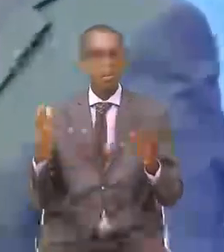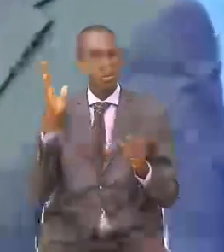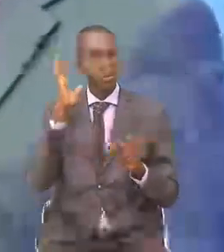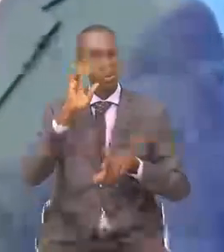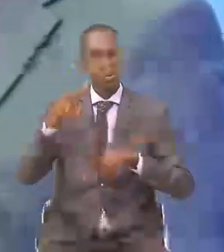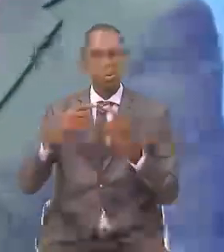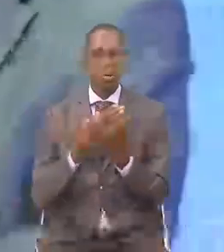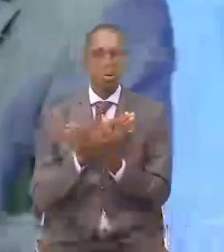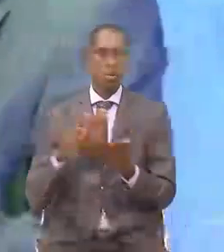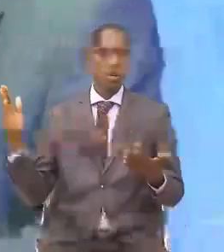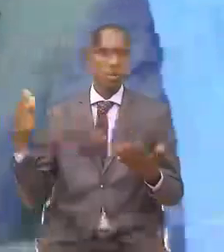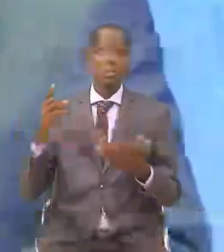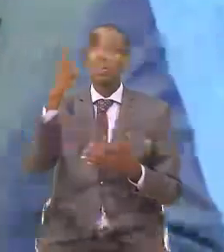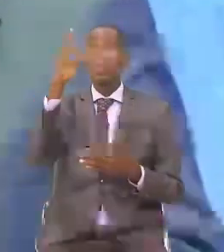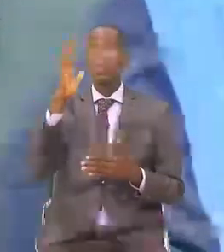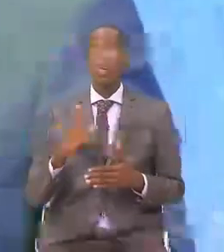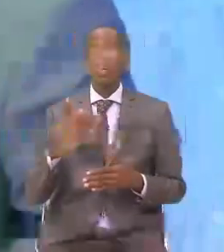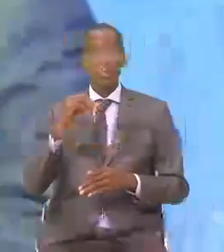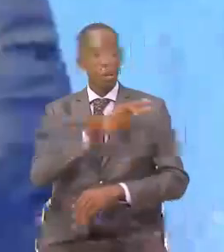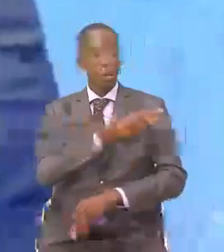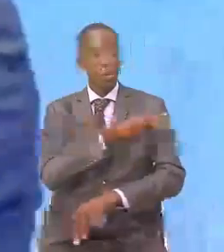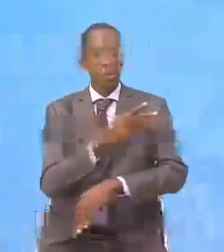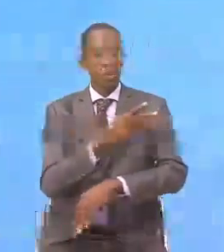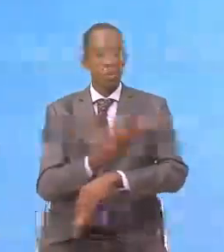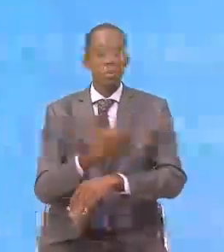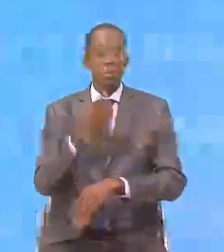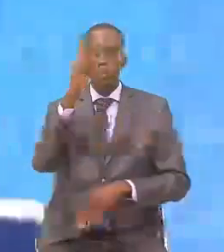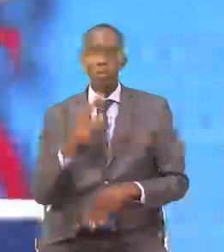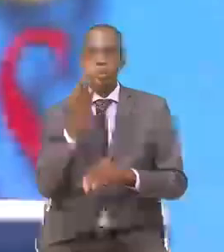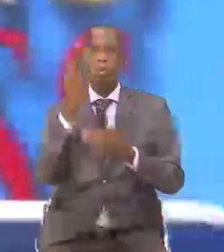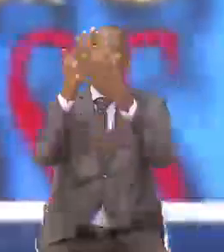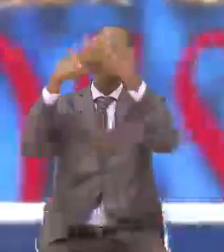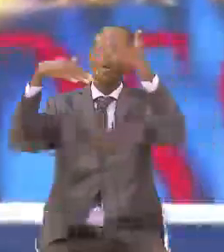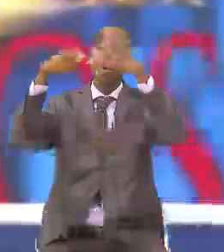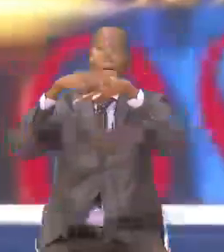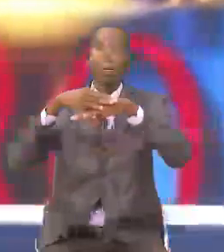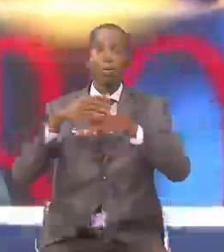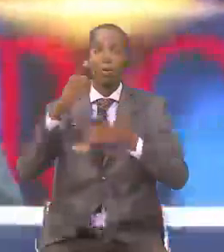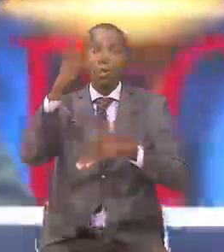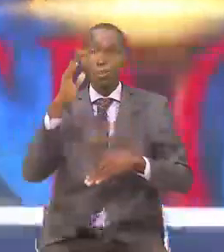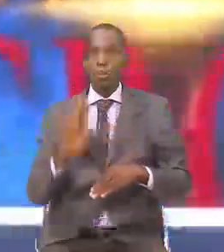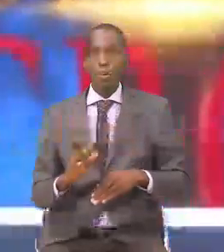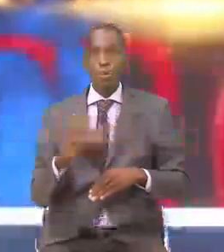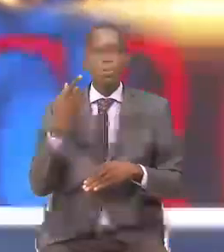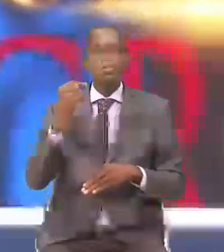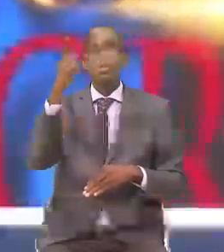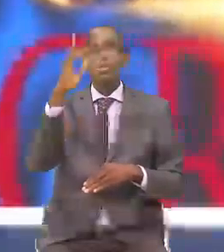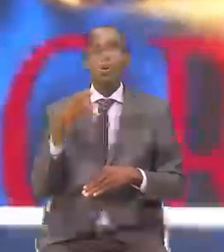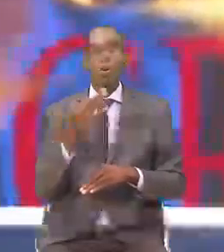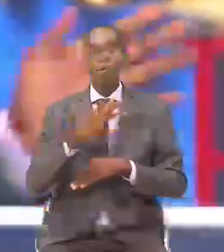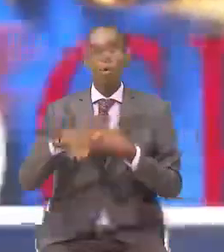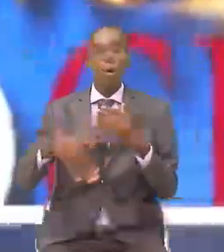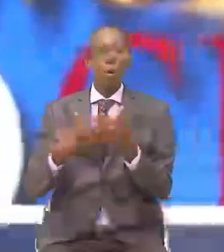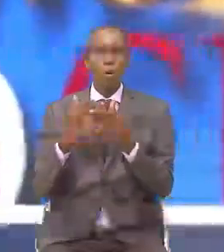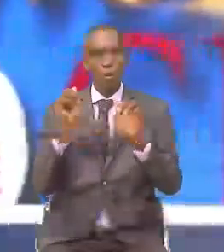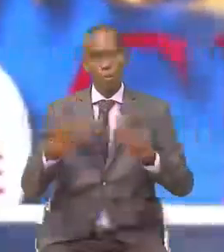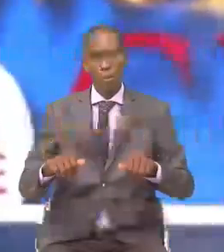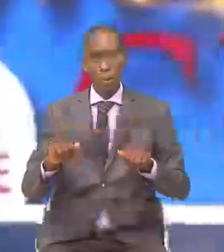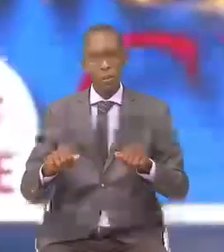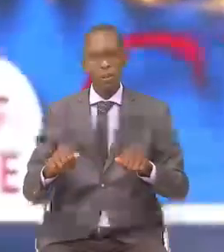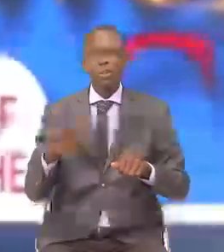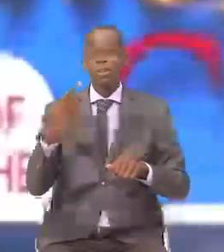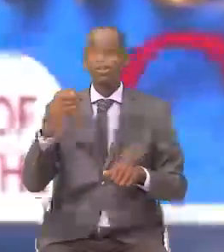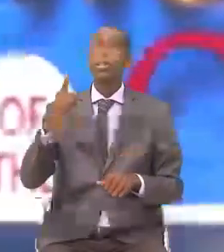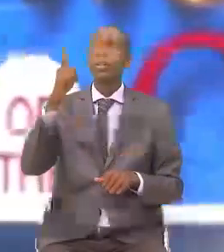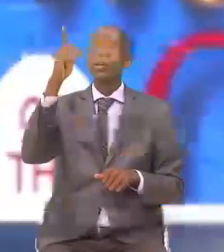your body, everything will vanish away. God, the mighty God of heaven. God, the God